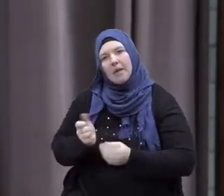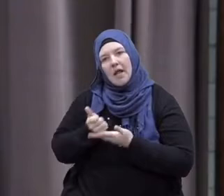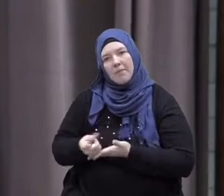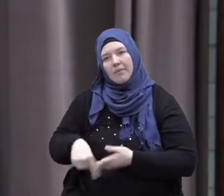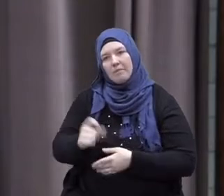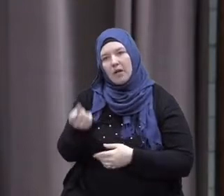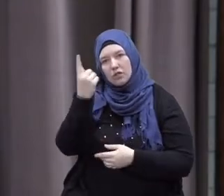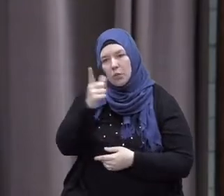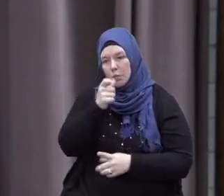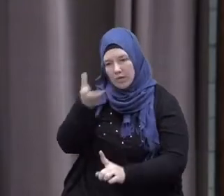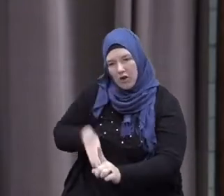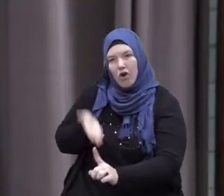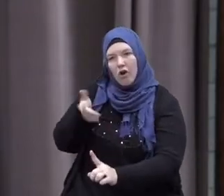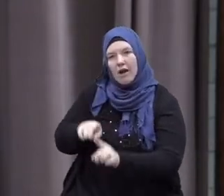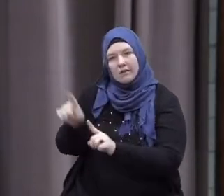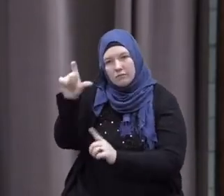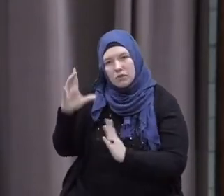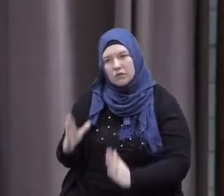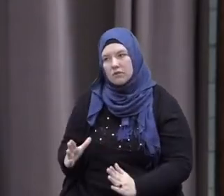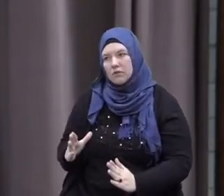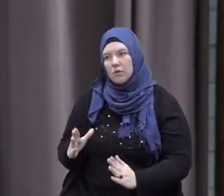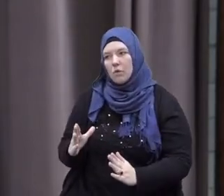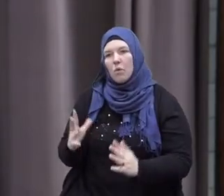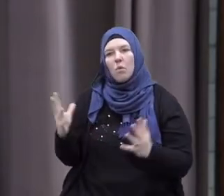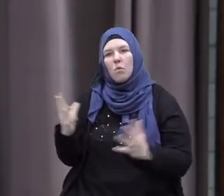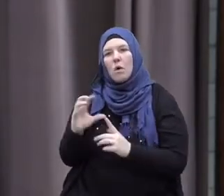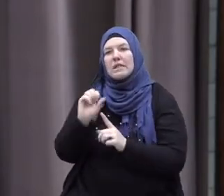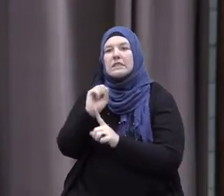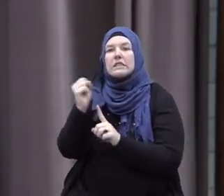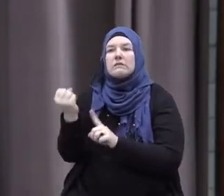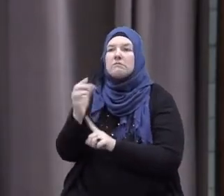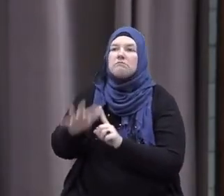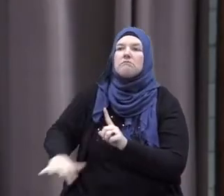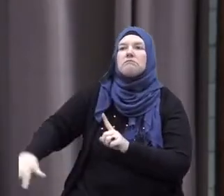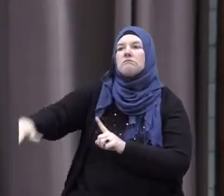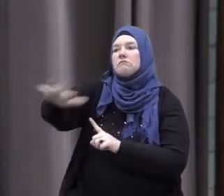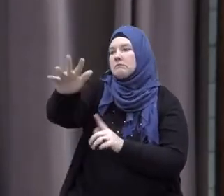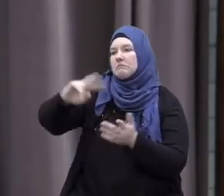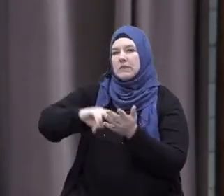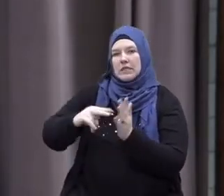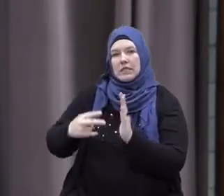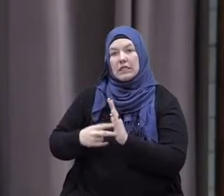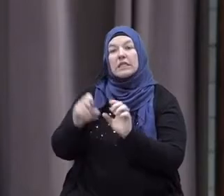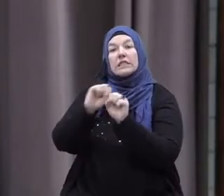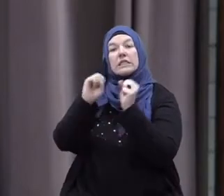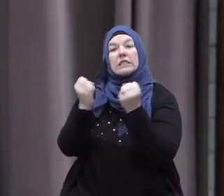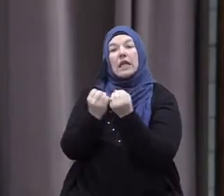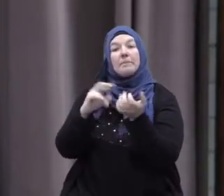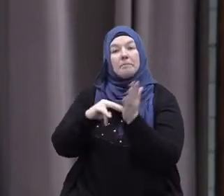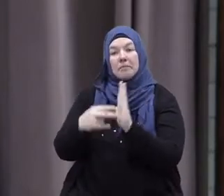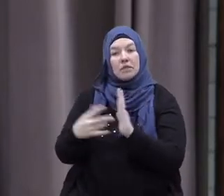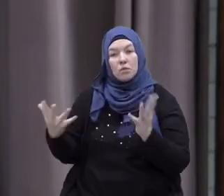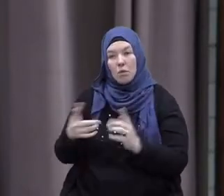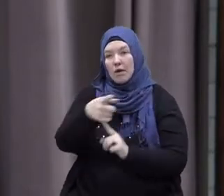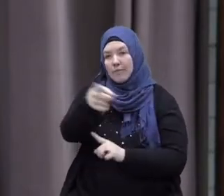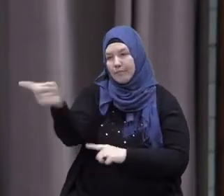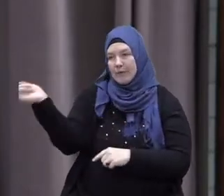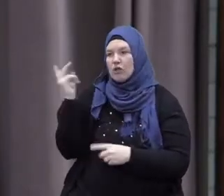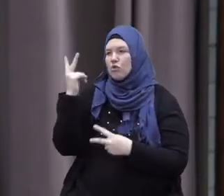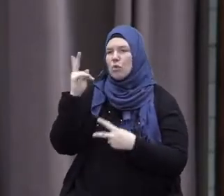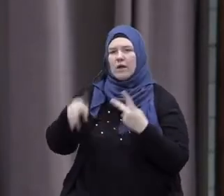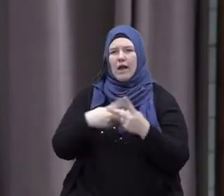understand who they are and what the society stands for. This society stands for two sets of